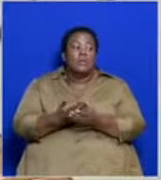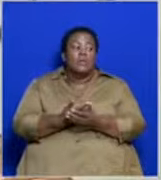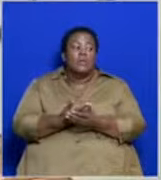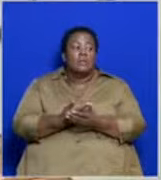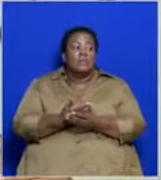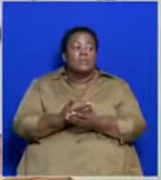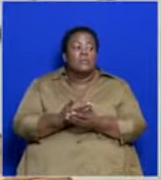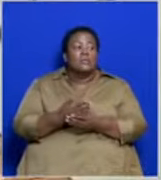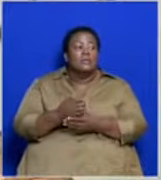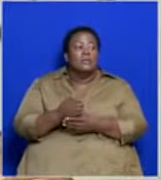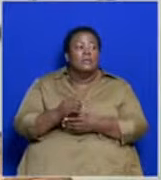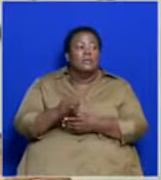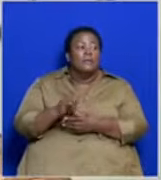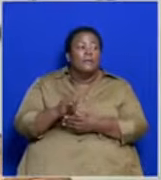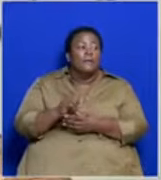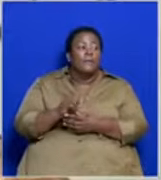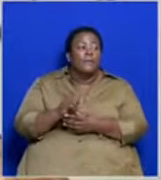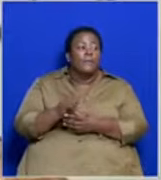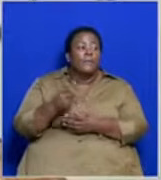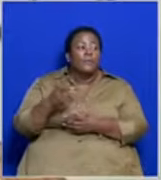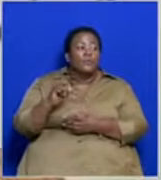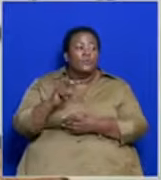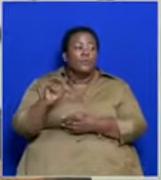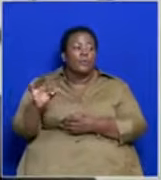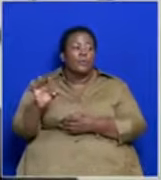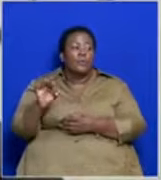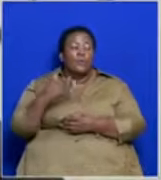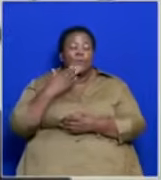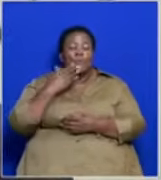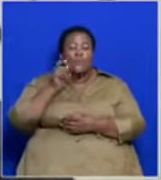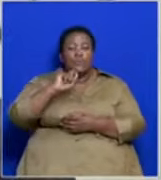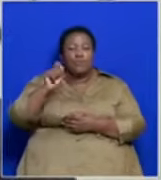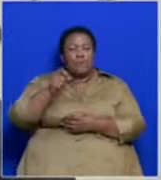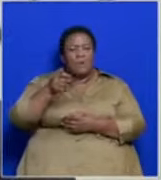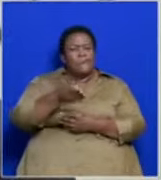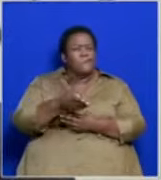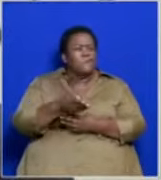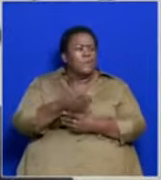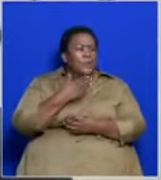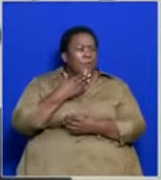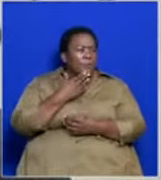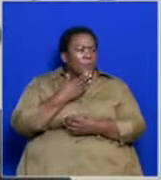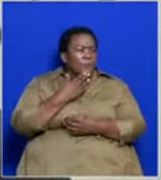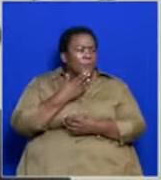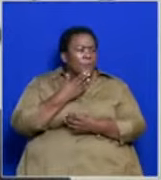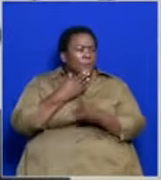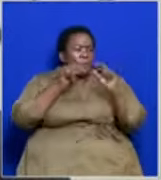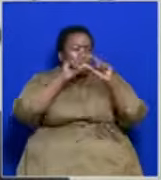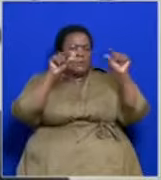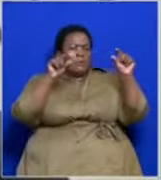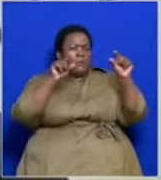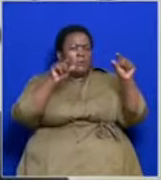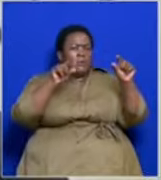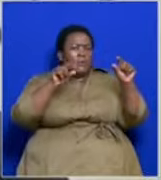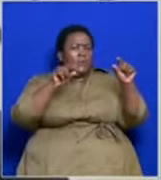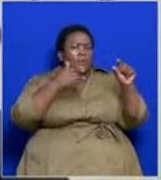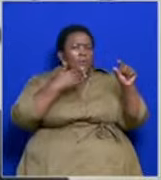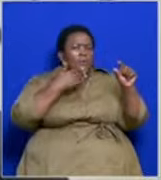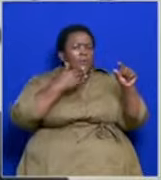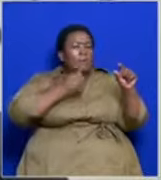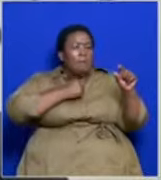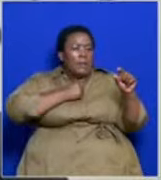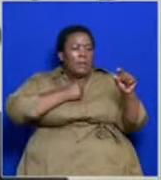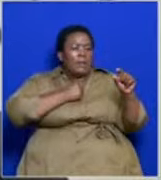797-03-2023. Whose handwriting is that, if you know it? The handwriting at the top is my handwriting. Your handwriting? Yes.